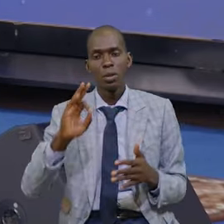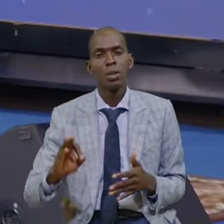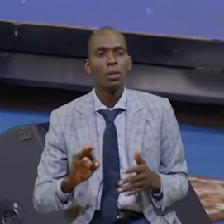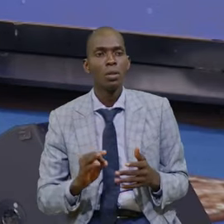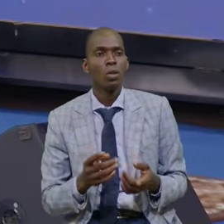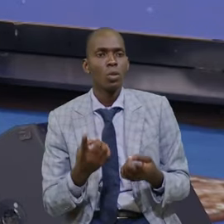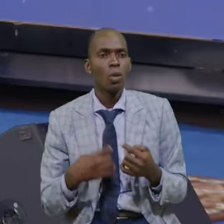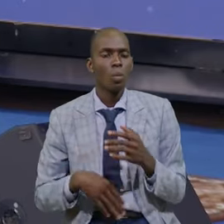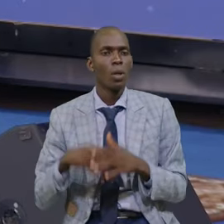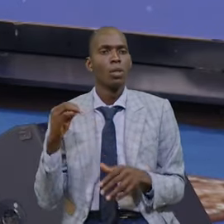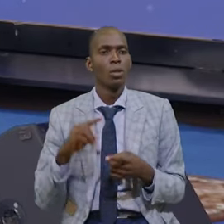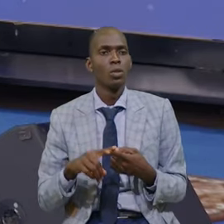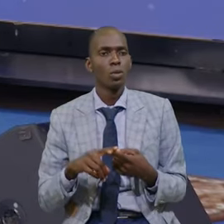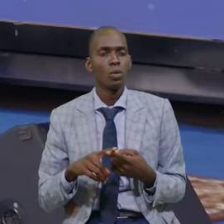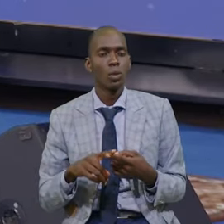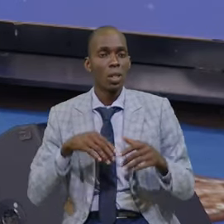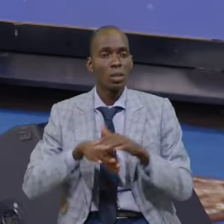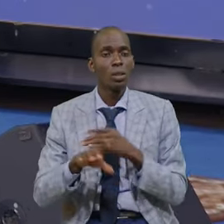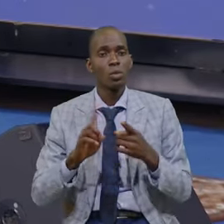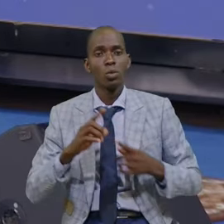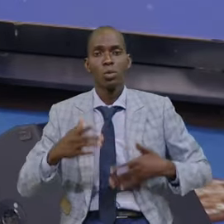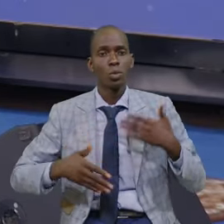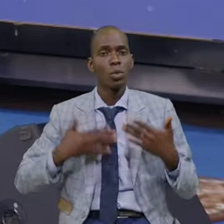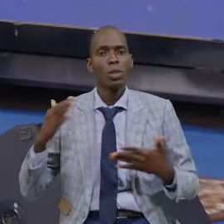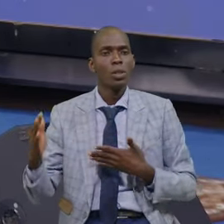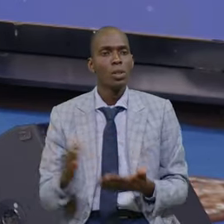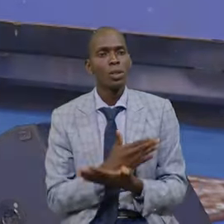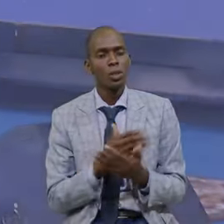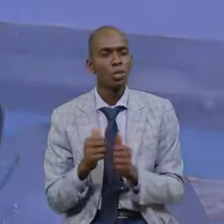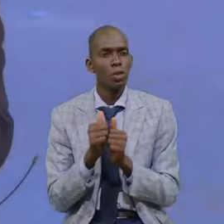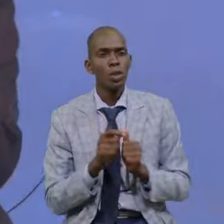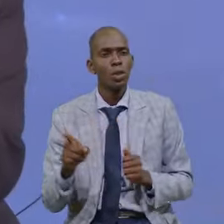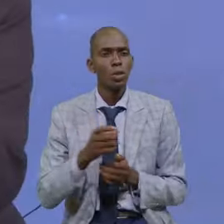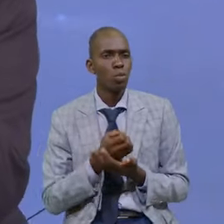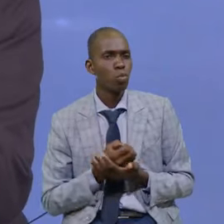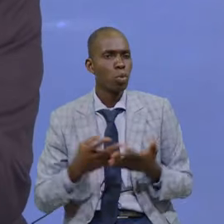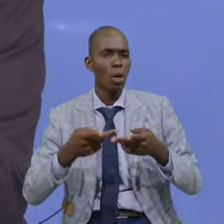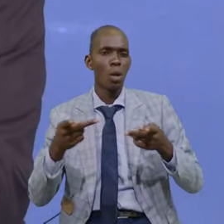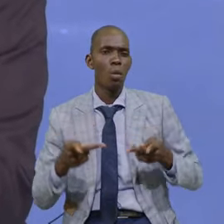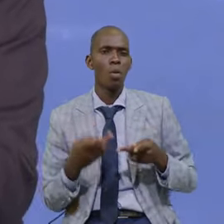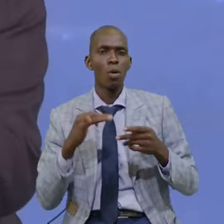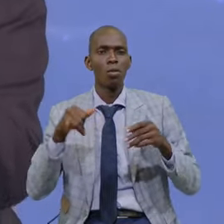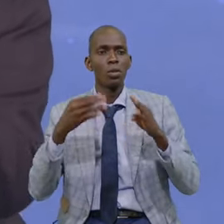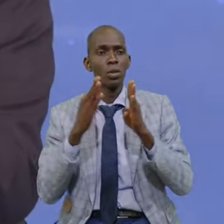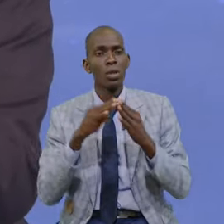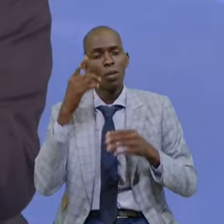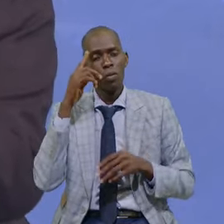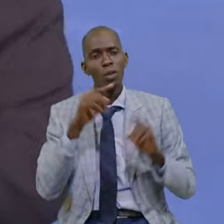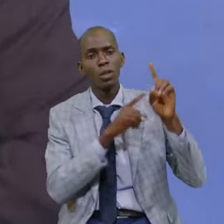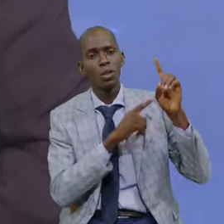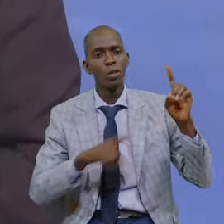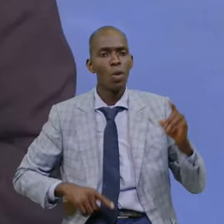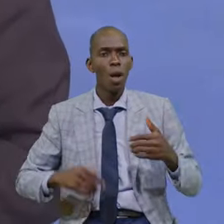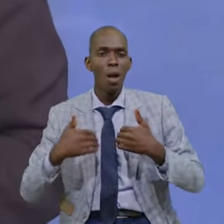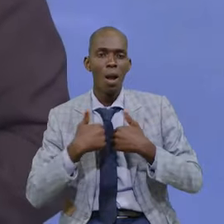sing together, ye waste places of Jerusalem, for the Lord has